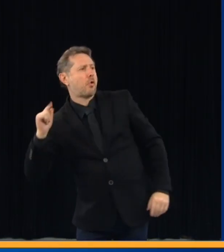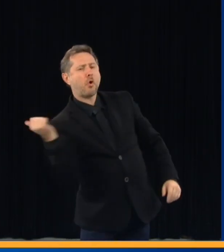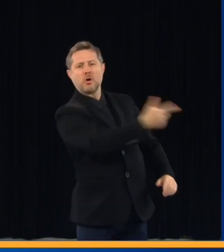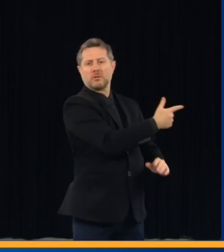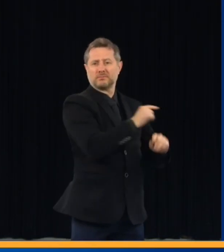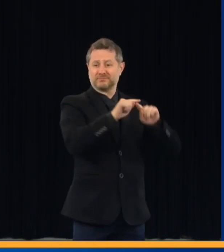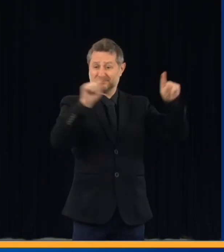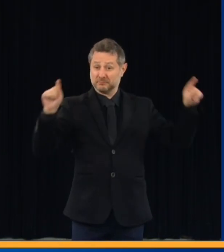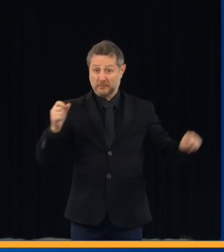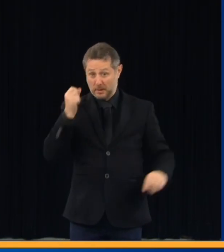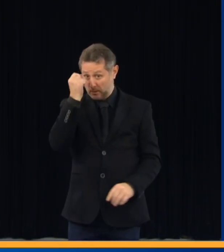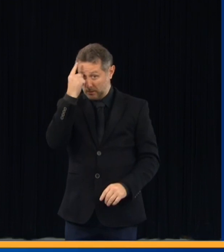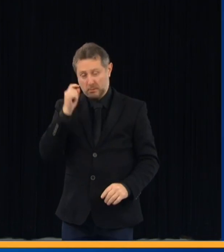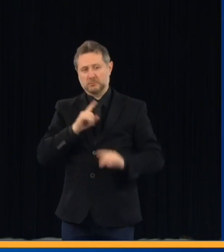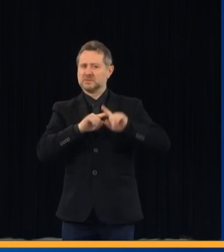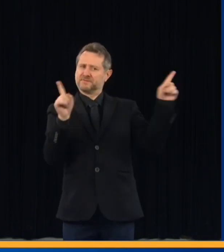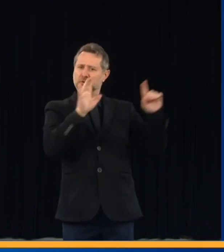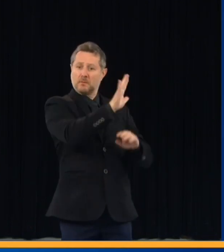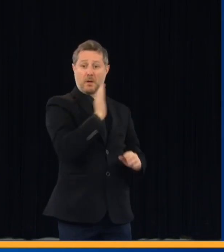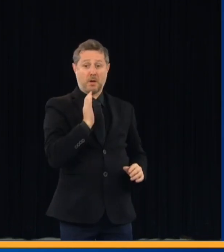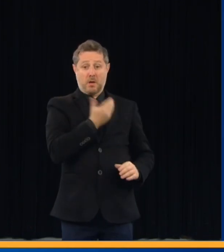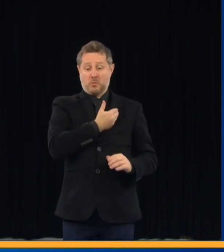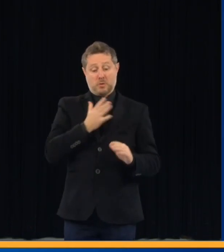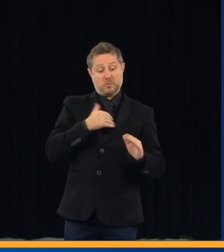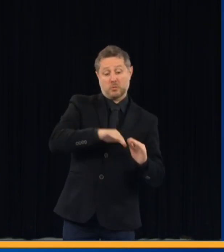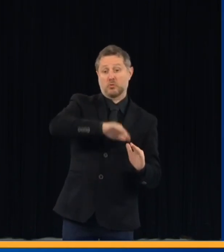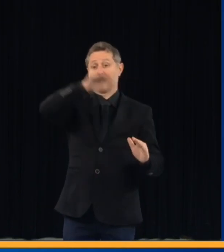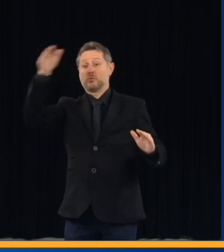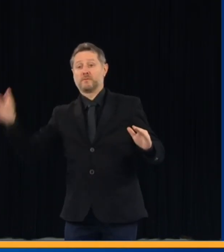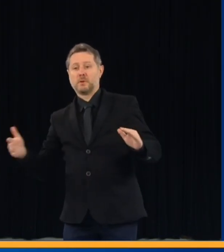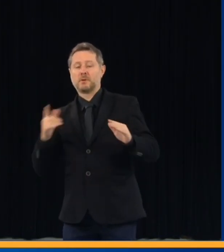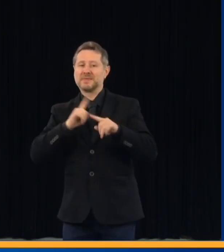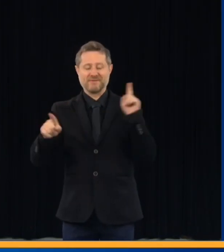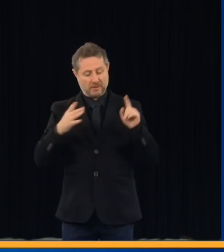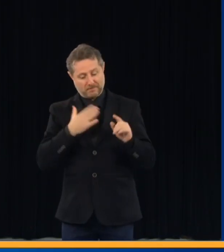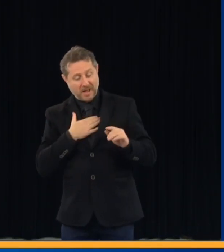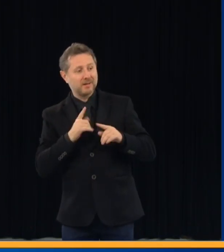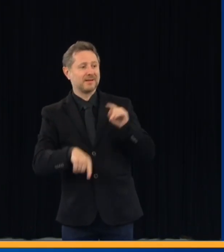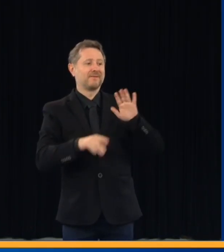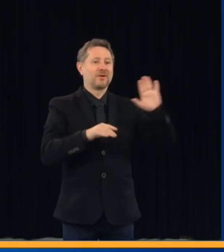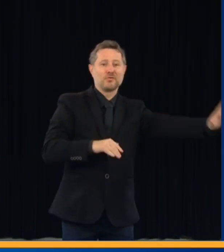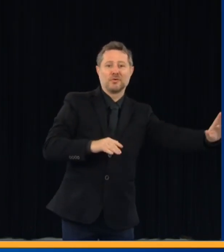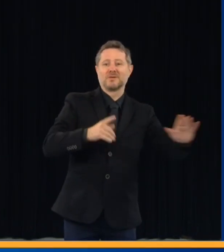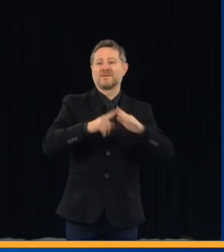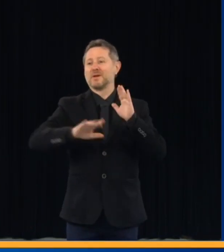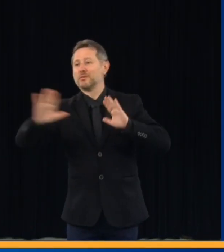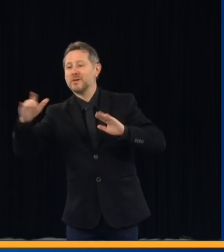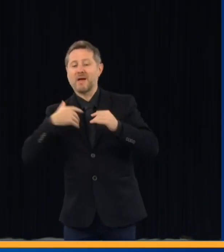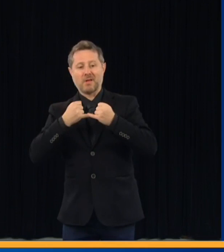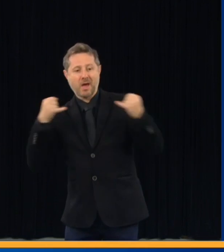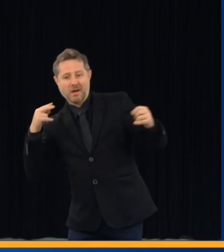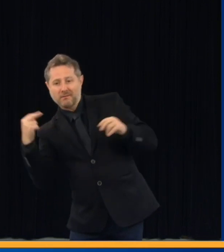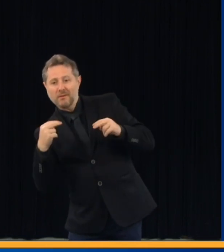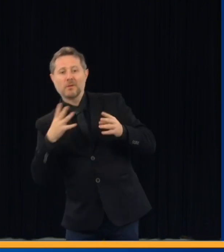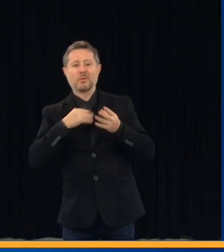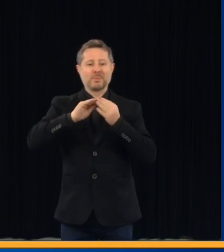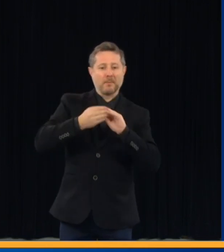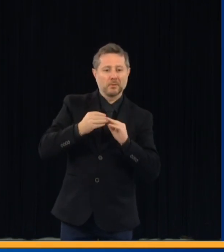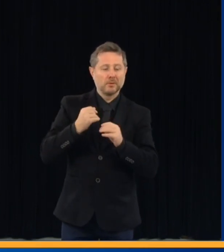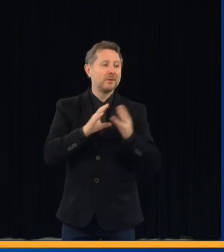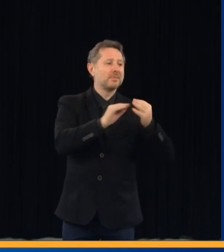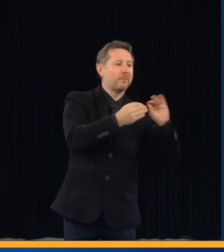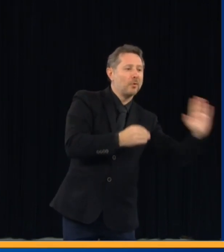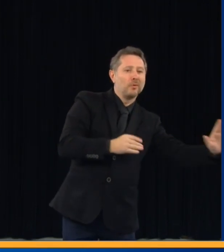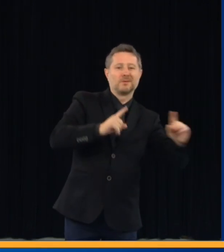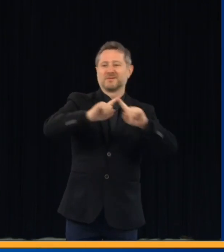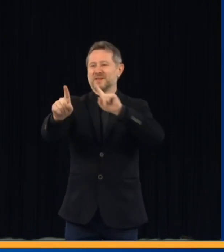time frames, different numbers, different percentages, but it's the same battle. When you hit the apex, which